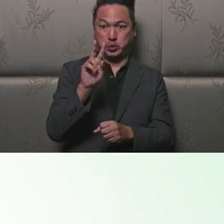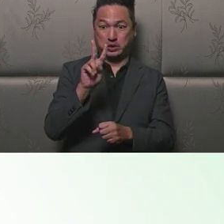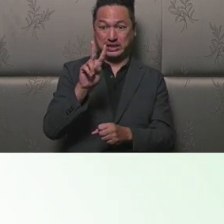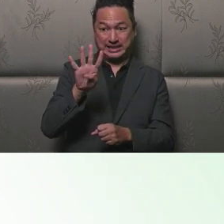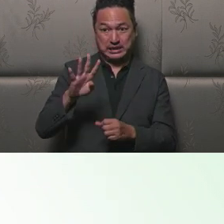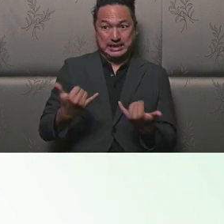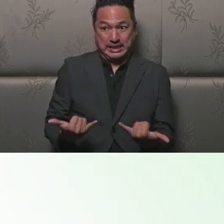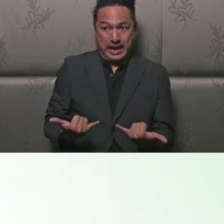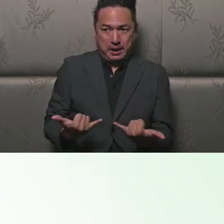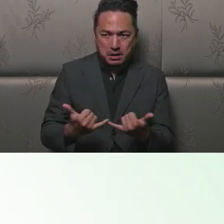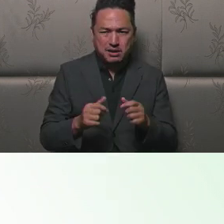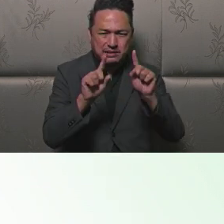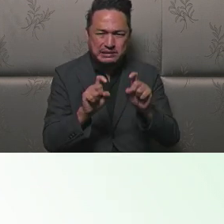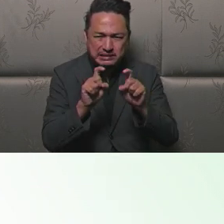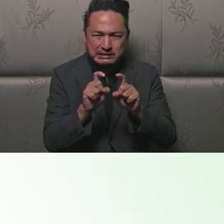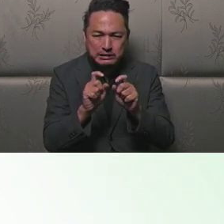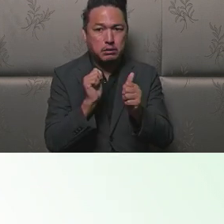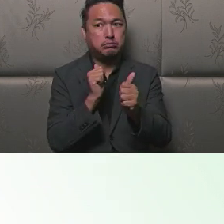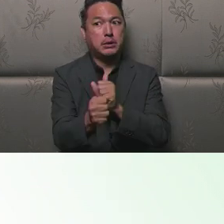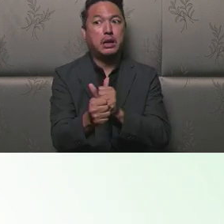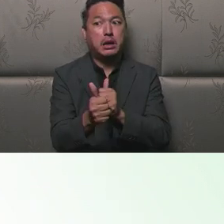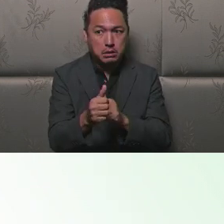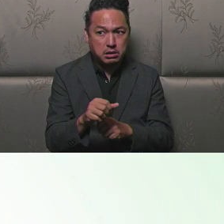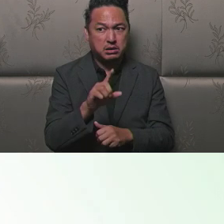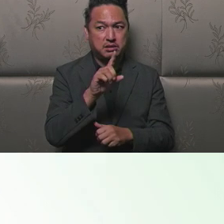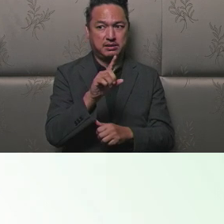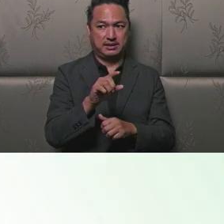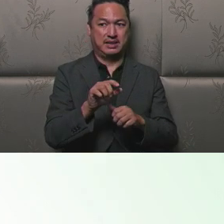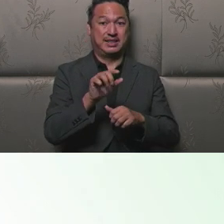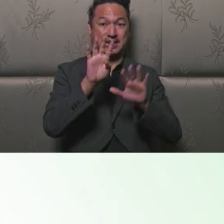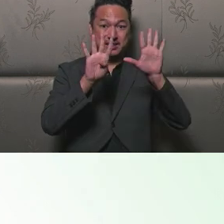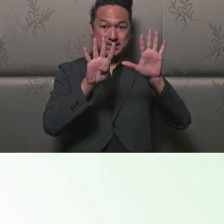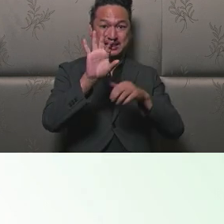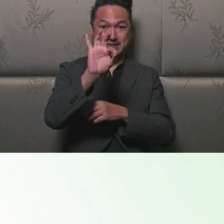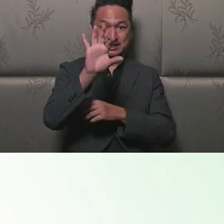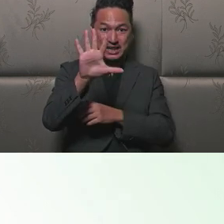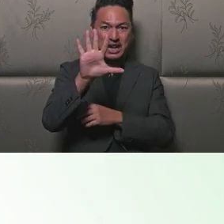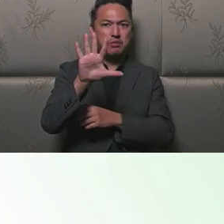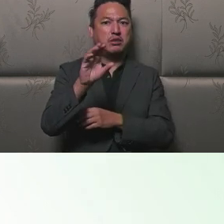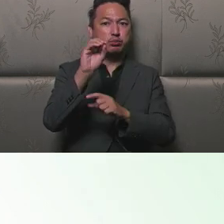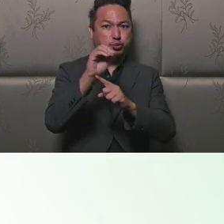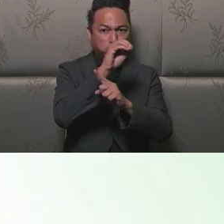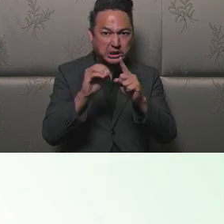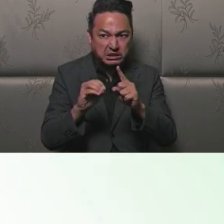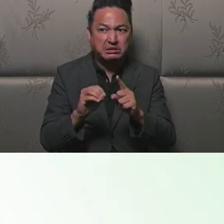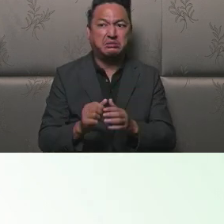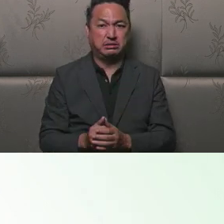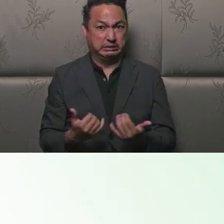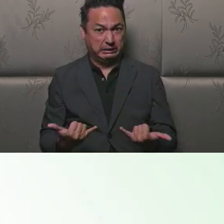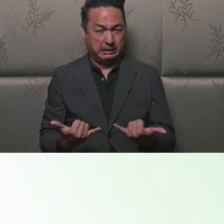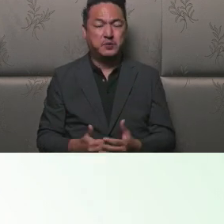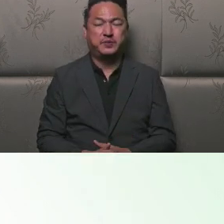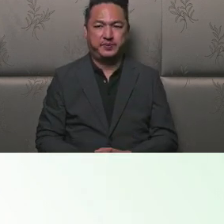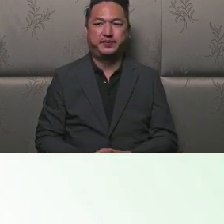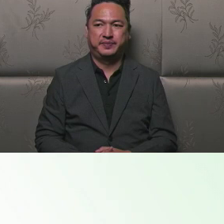years, they had also 0%, were able to sustain that. 99.21% said that the Sanyog